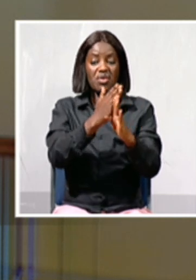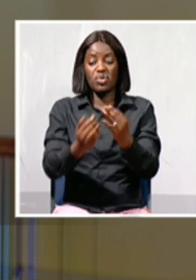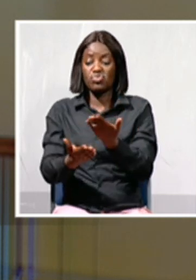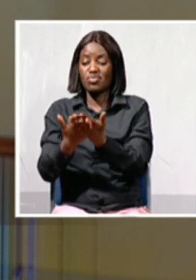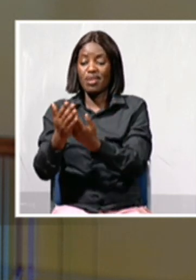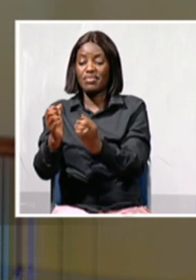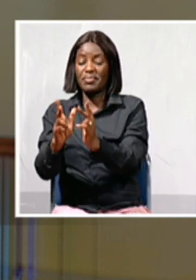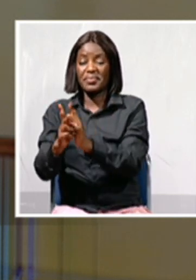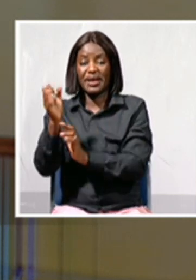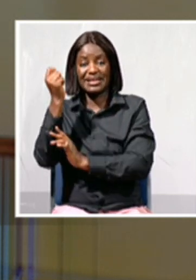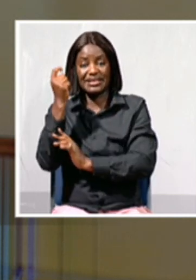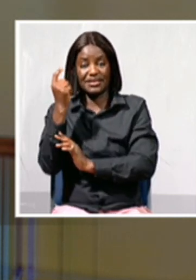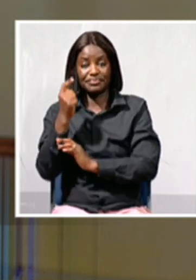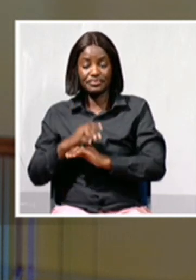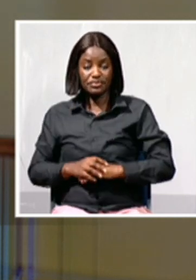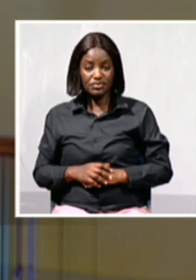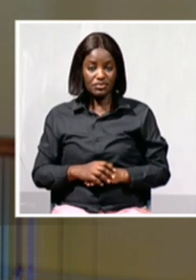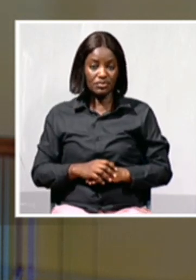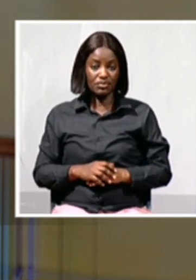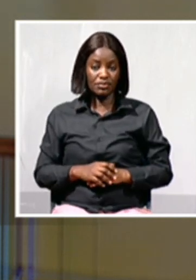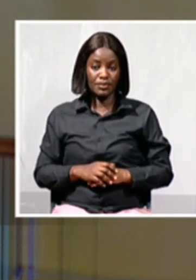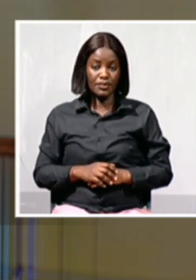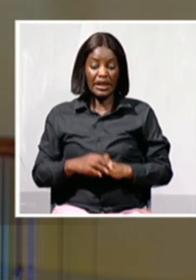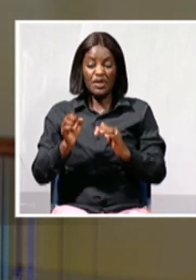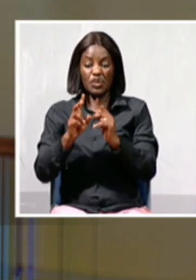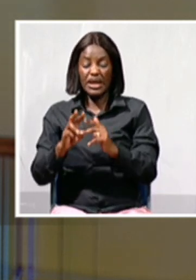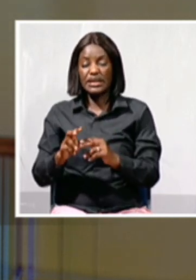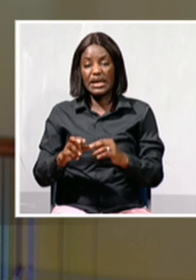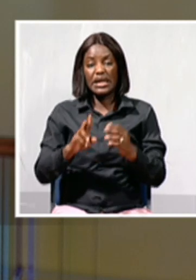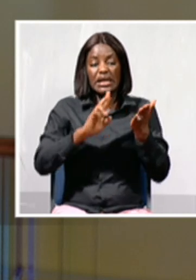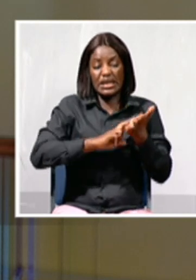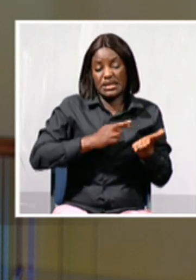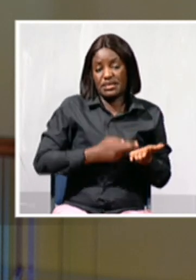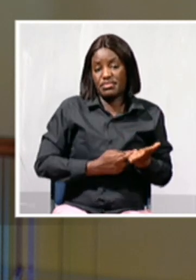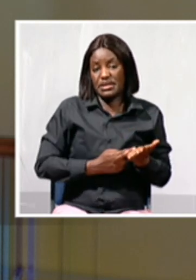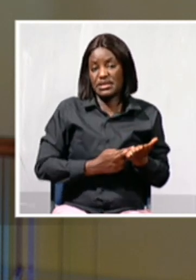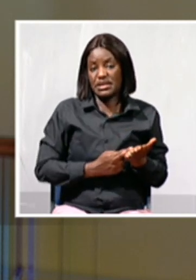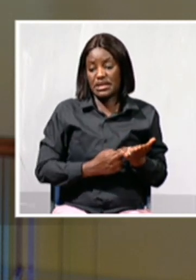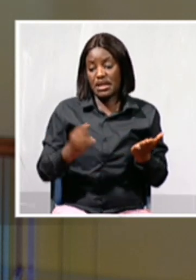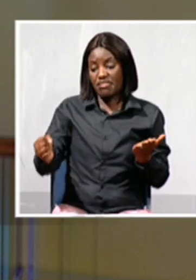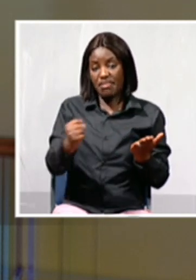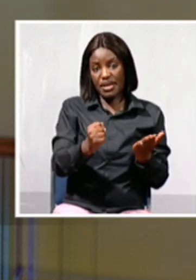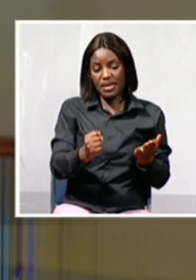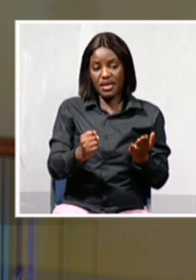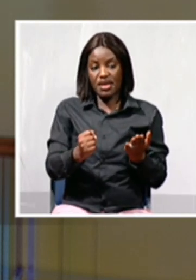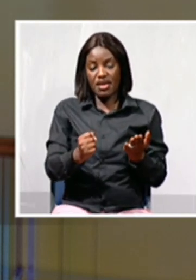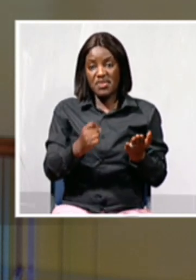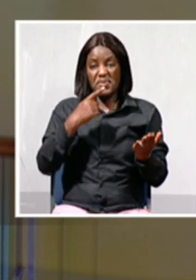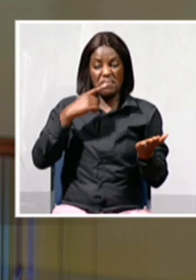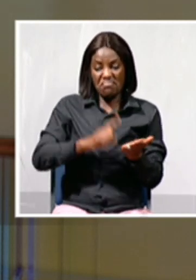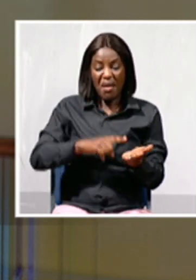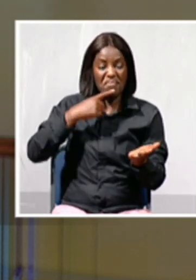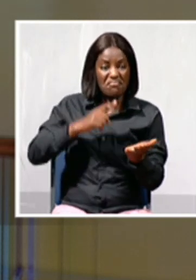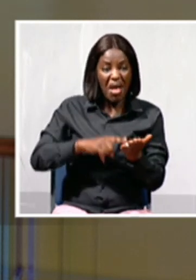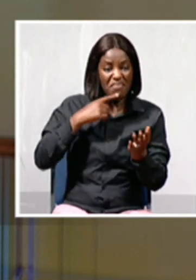are the consequences if you are an elected representatives and you don't do what you are supposed to do. We vote you out. That's